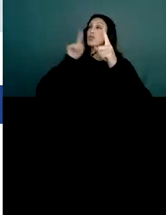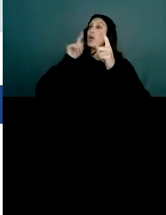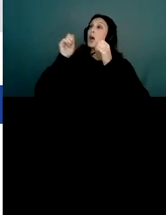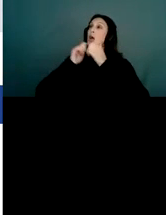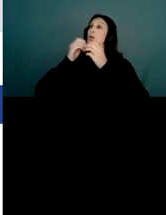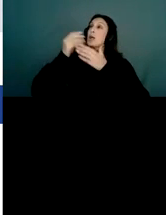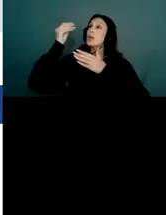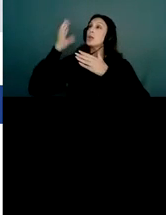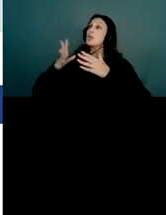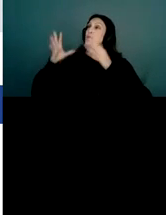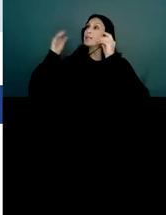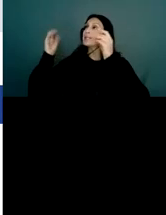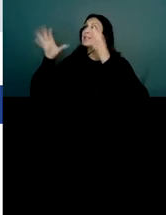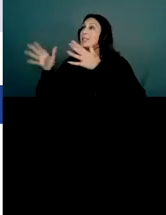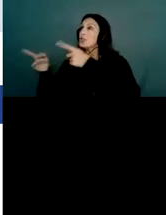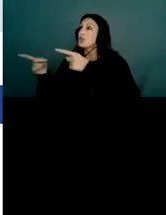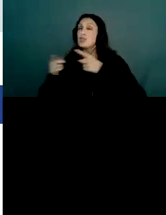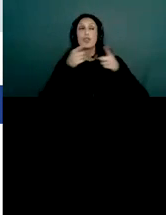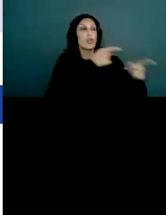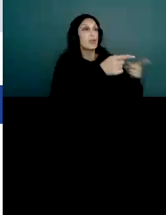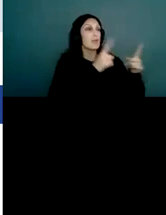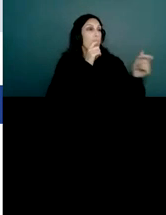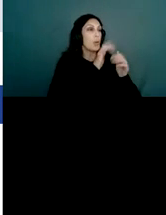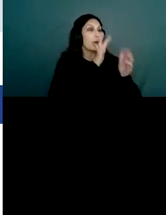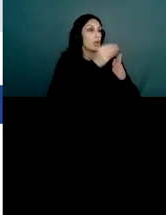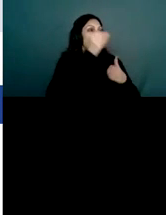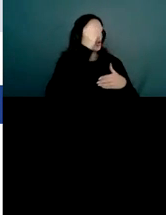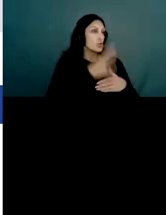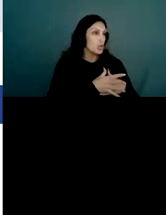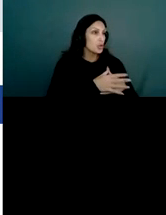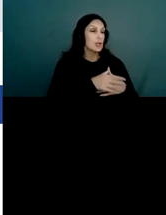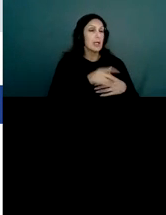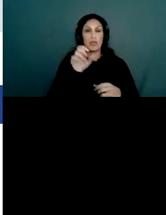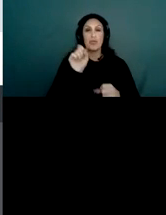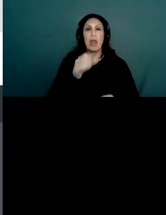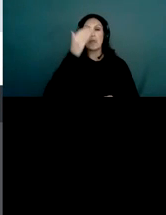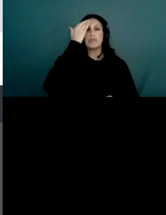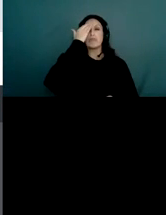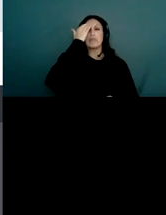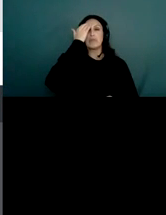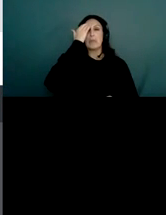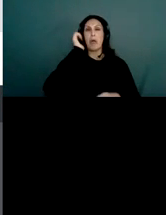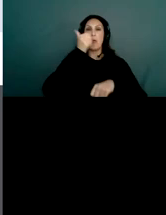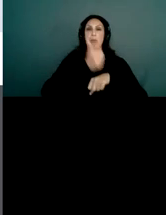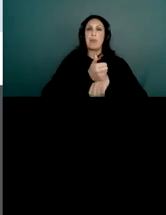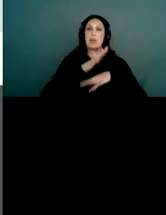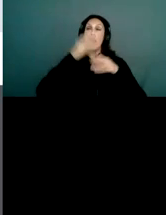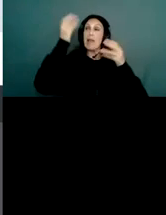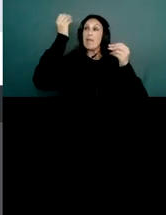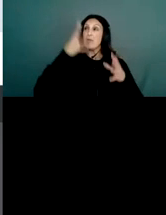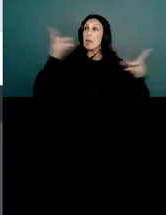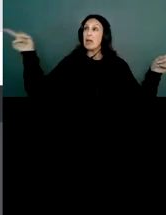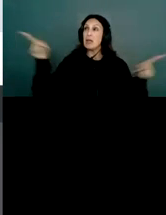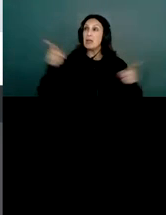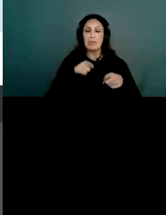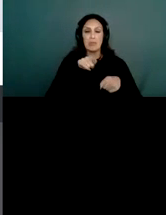they are working on, you can go ahead and pull up. So for example, word study. I can go ahead and pull up the word study